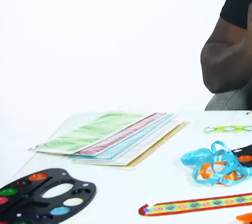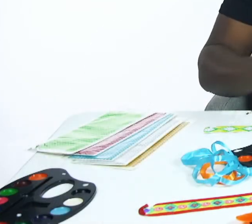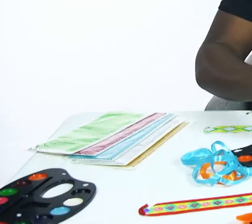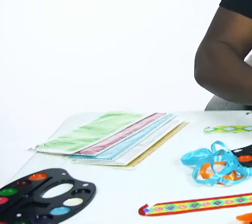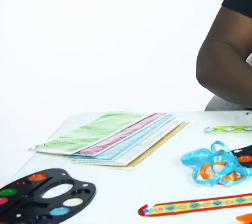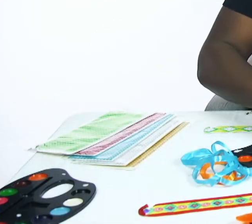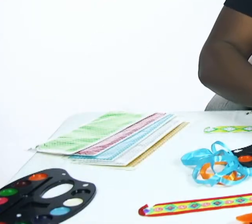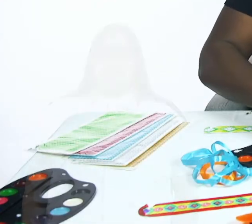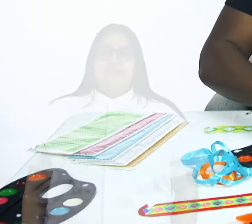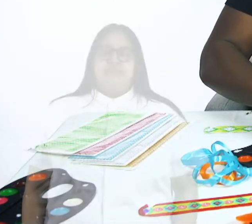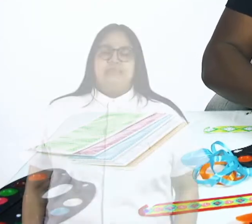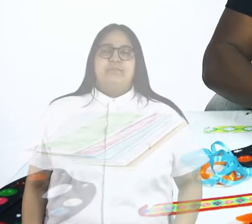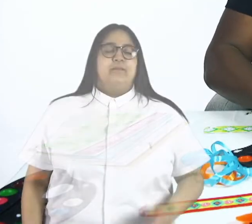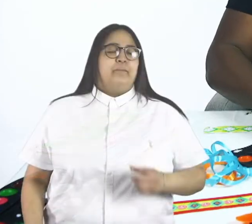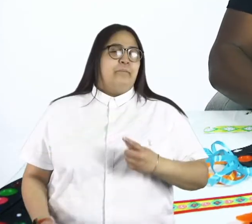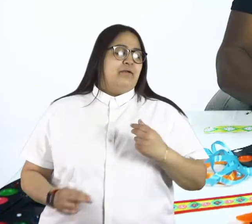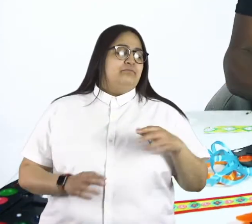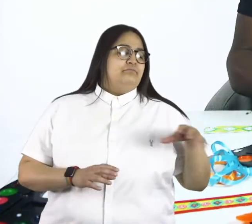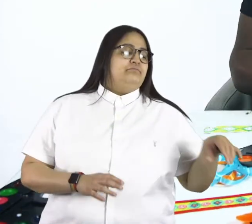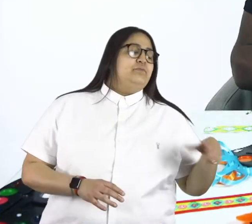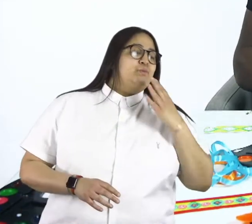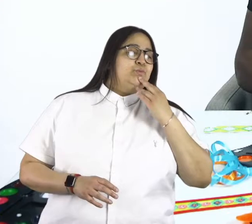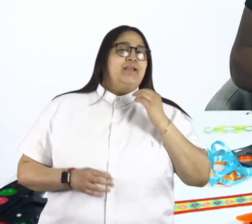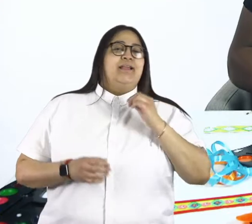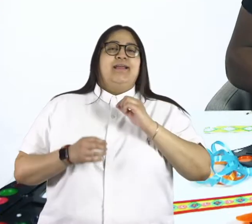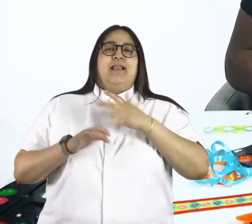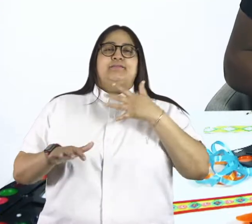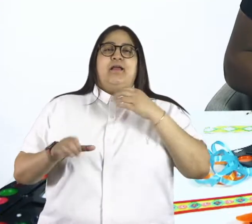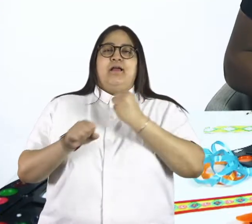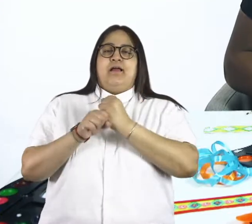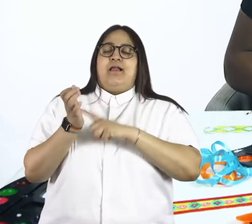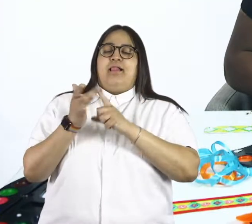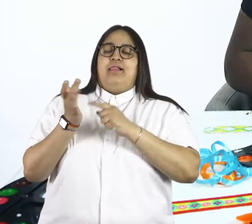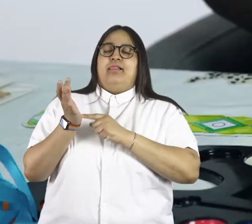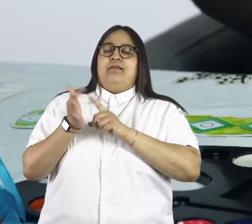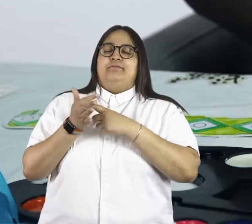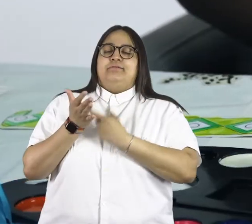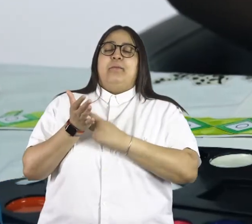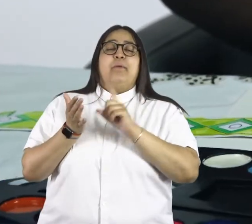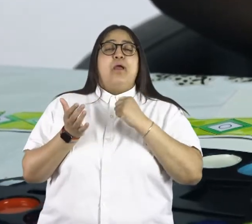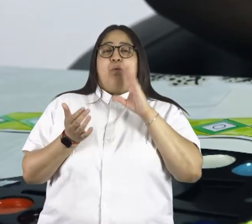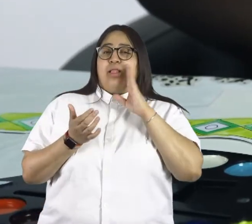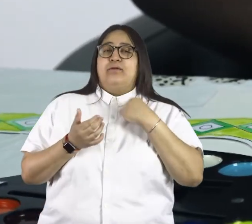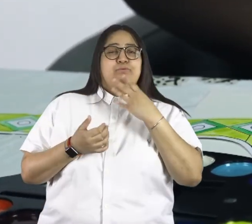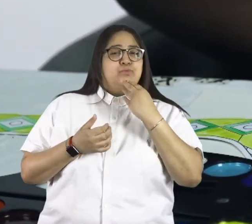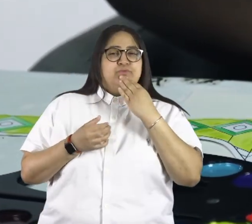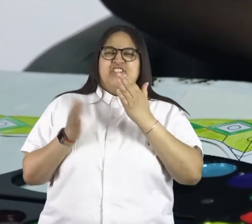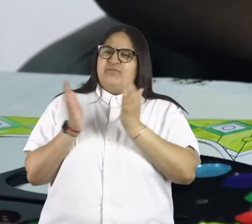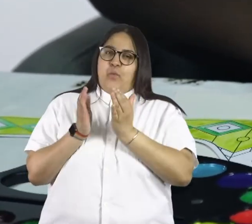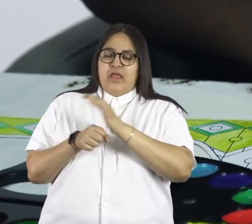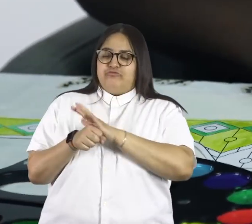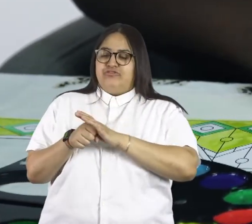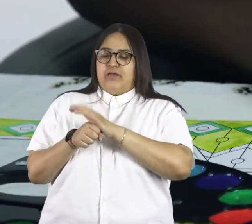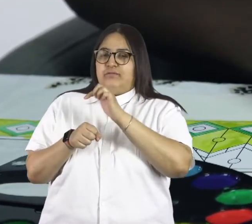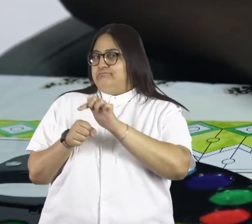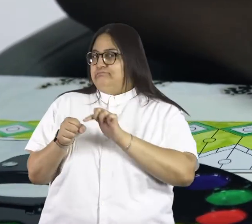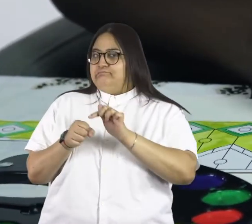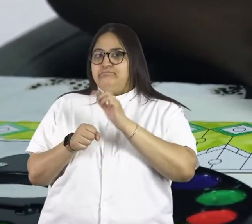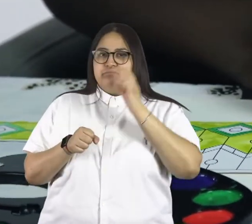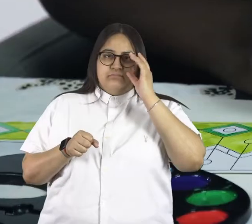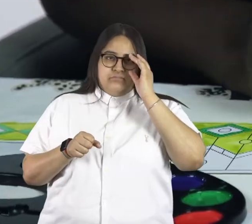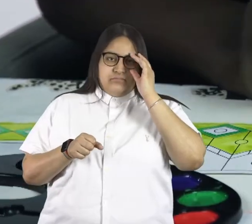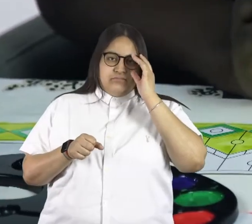Going back to the glitter, I'm going to use the glitter, but I'm going to use it in a small area so we don't create a lot of mess here today. But at home, in the comfort